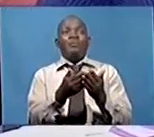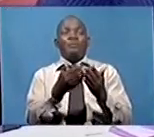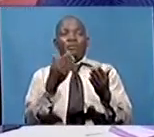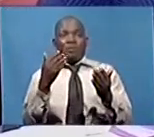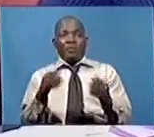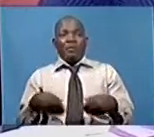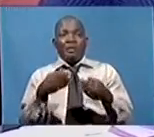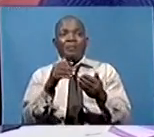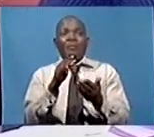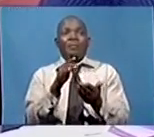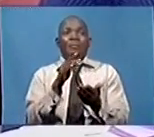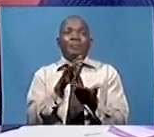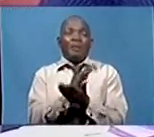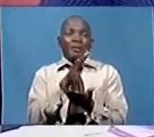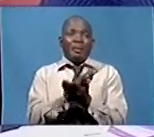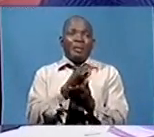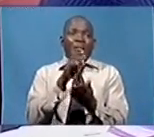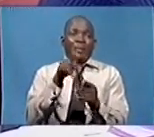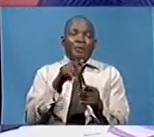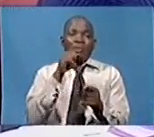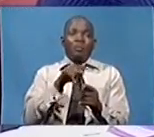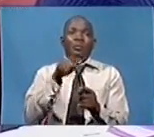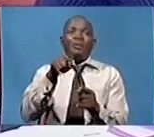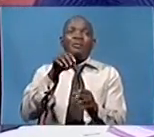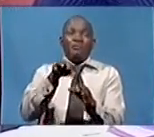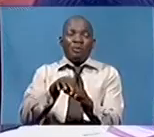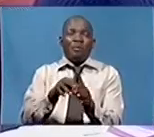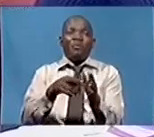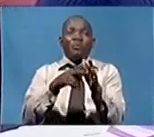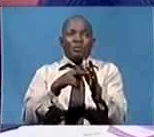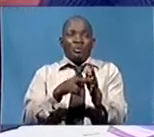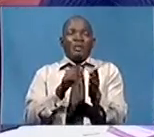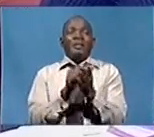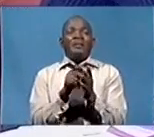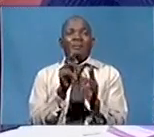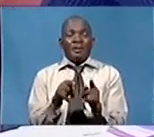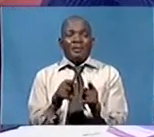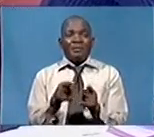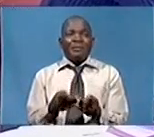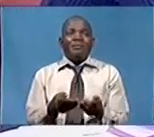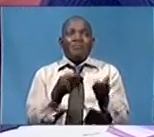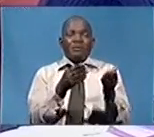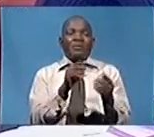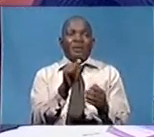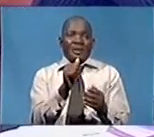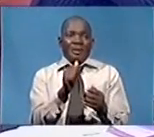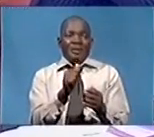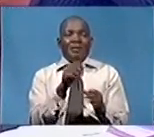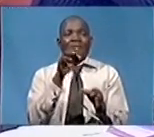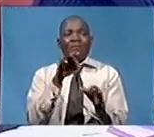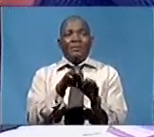ballot paper to a person who is to vote at election, require the person to produce A, a